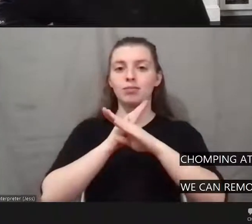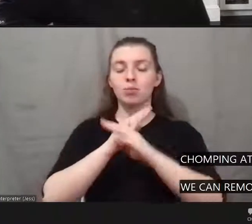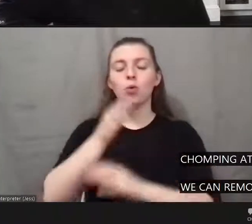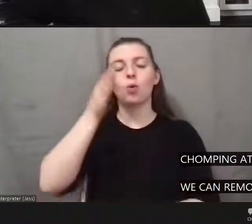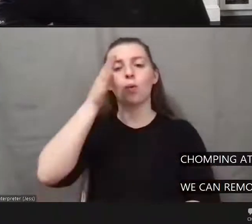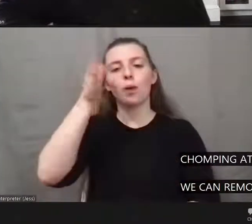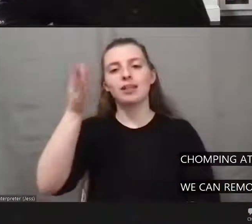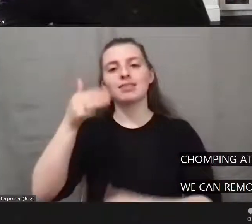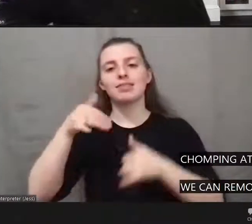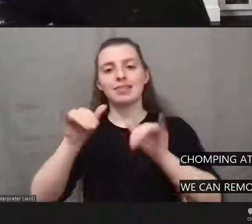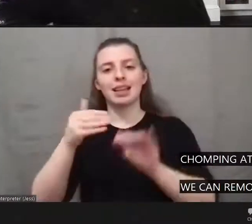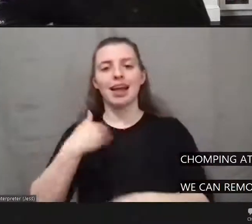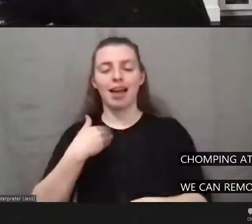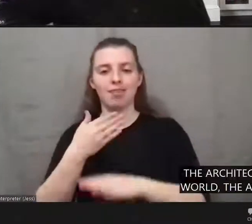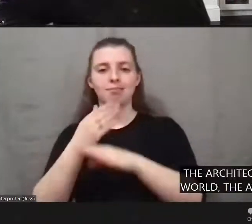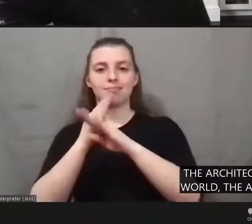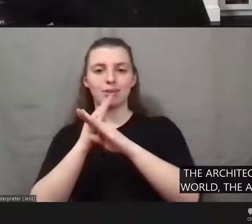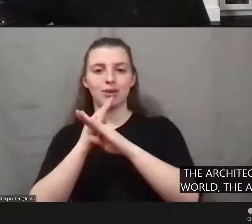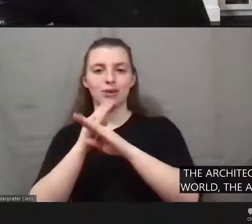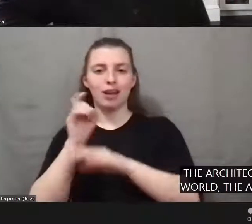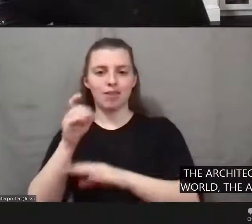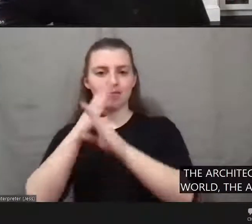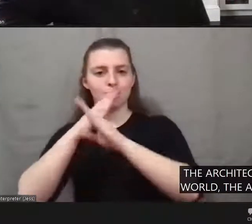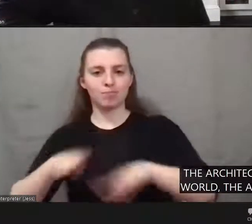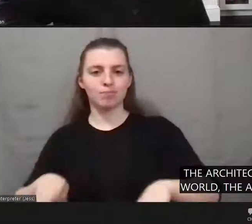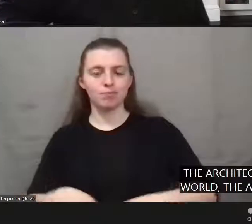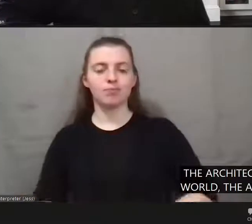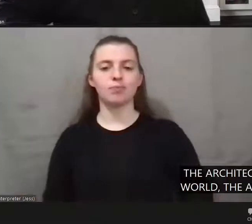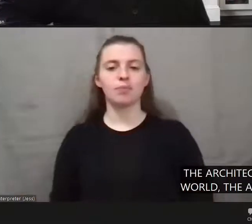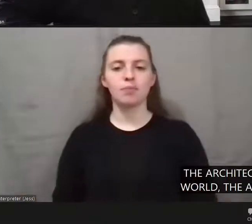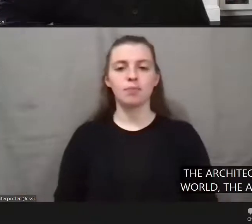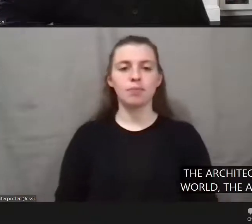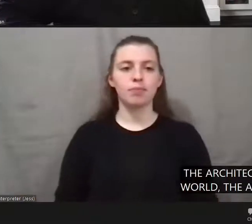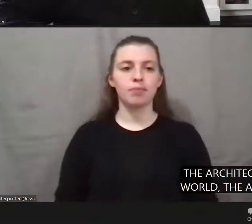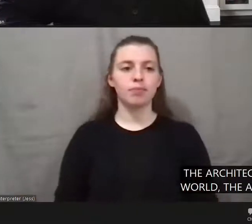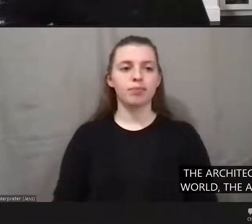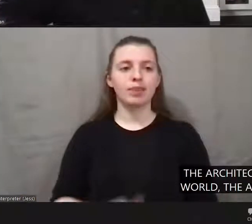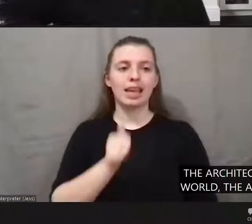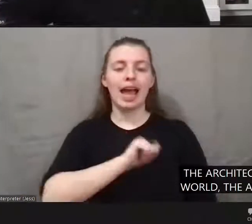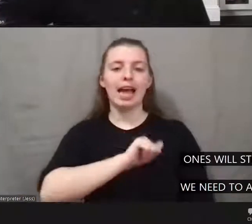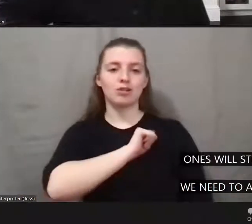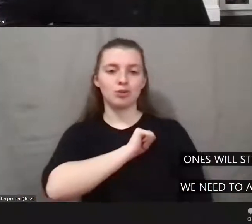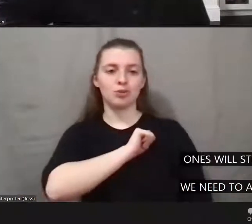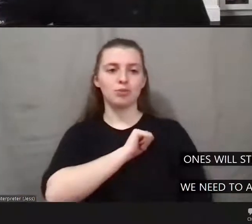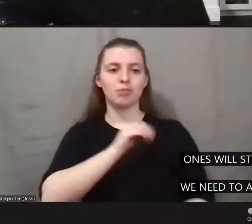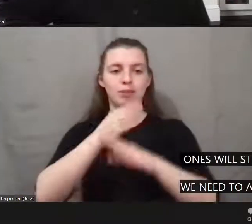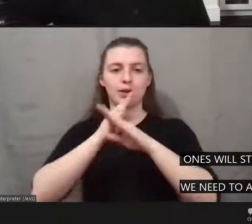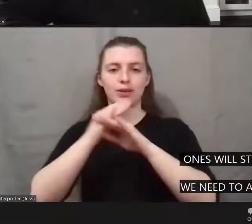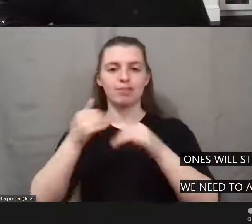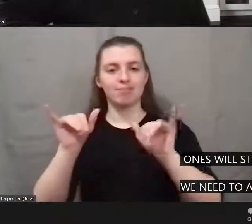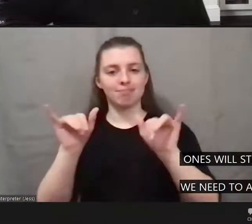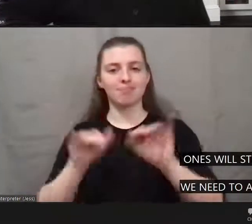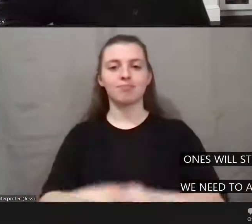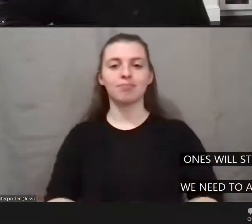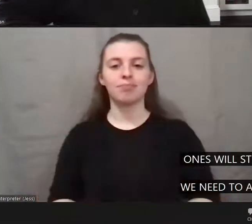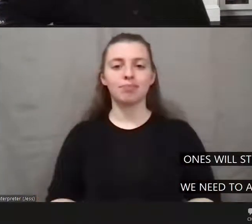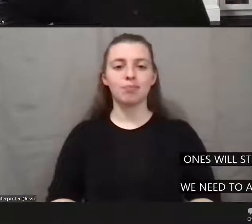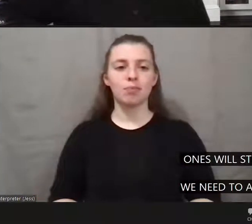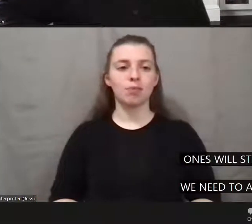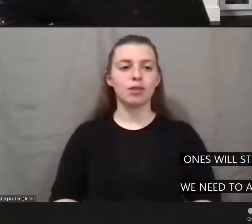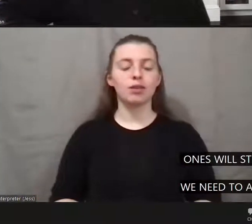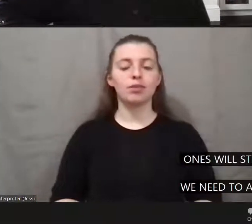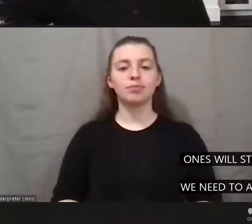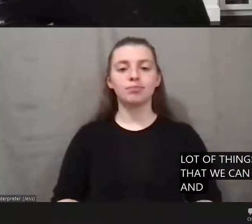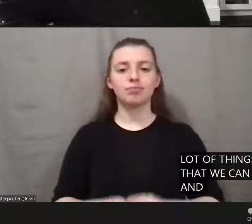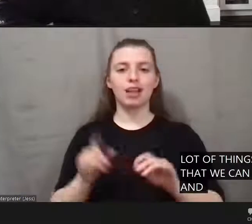So we need to address that. And there's a lot of things that we can do to make or to allow or to empower people with disabilities to